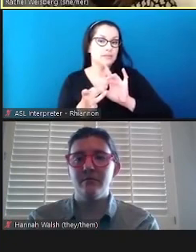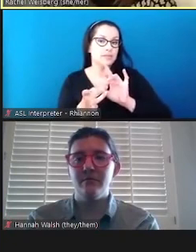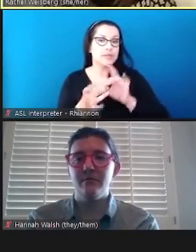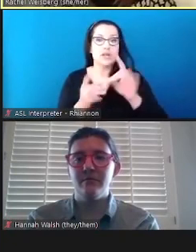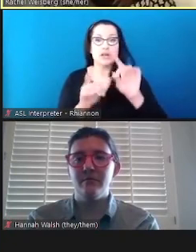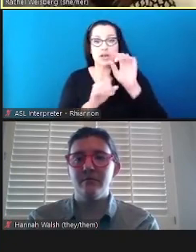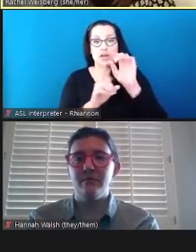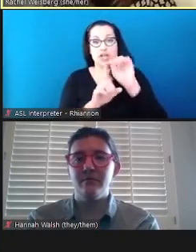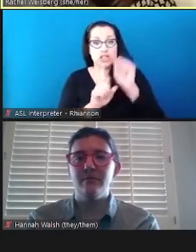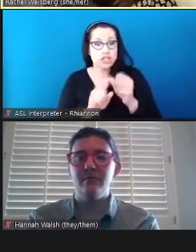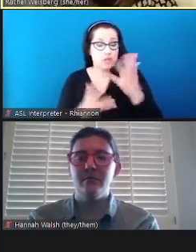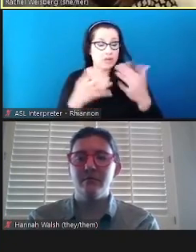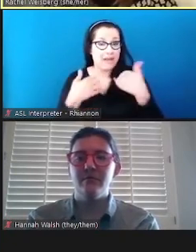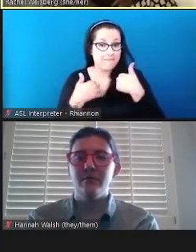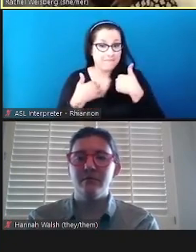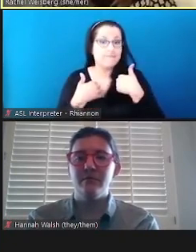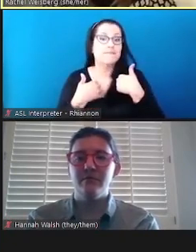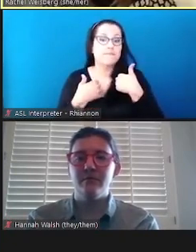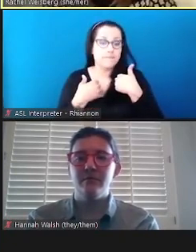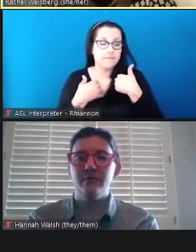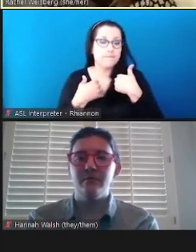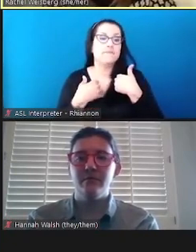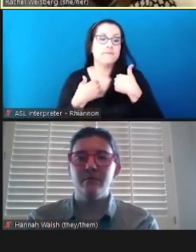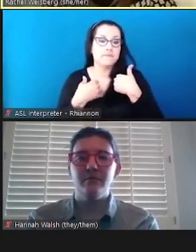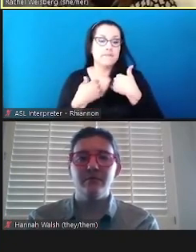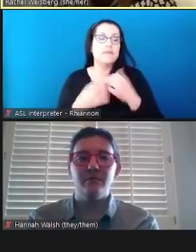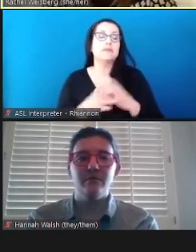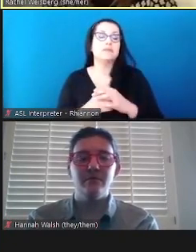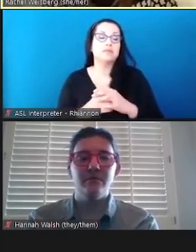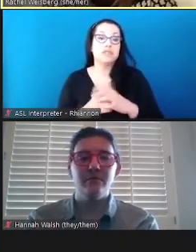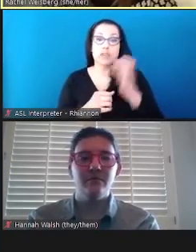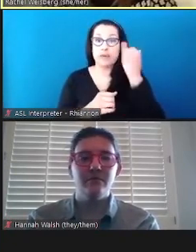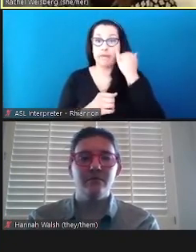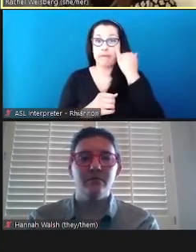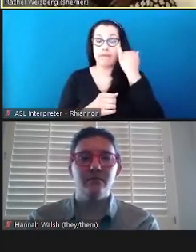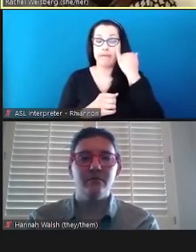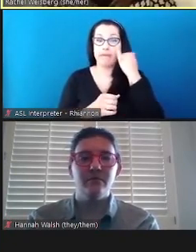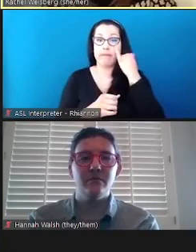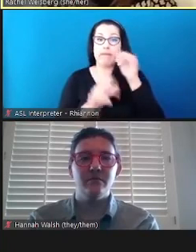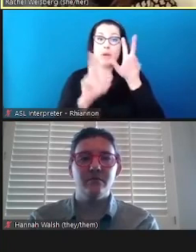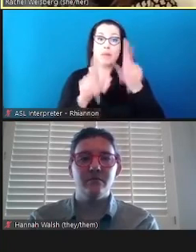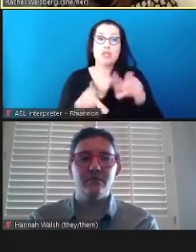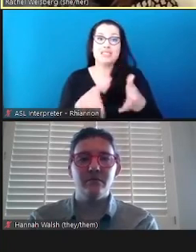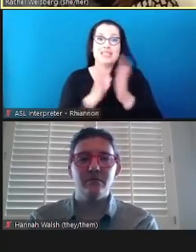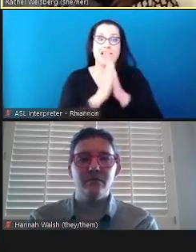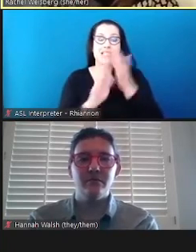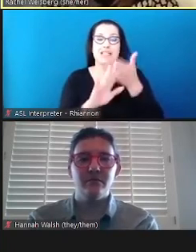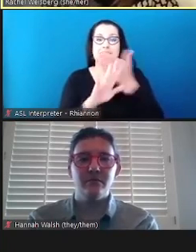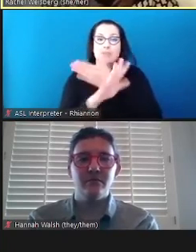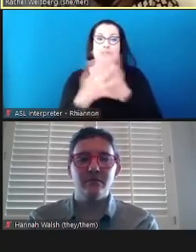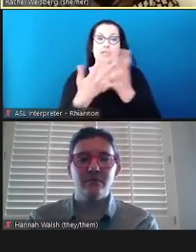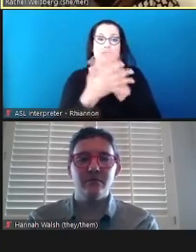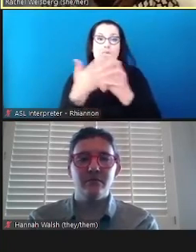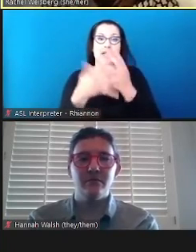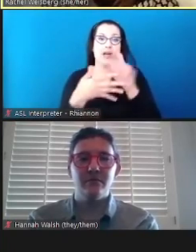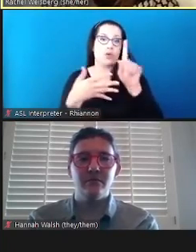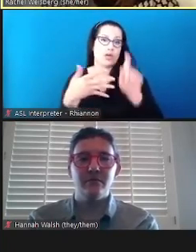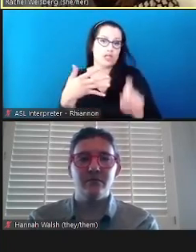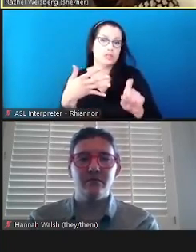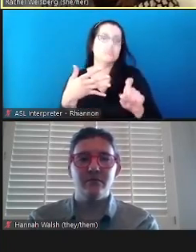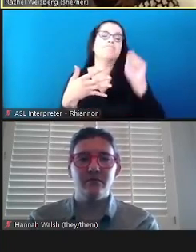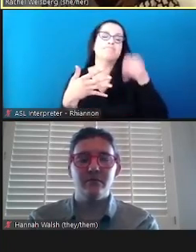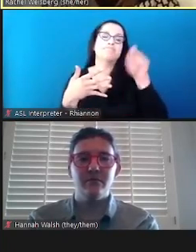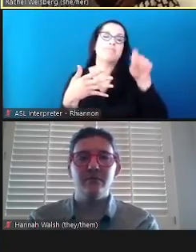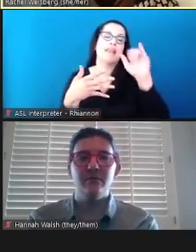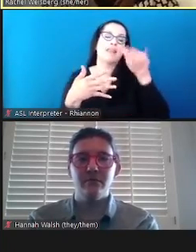conditions you might have. And so if someone is asking these pre-screening questions, then we're back into this